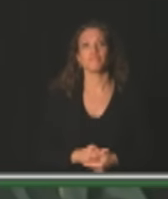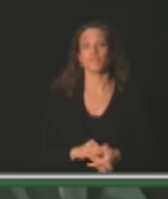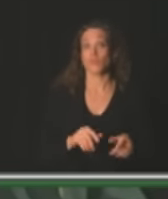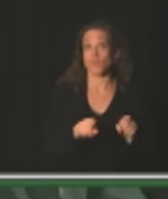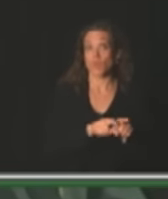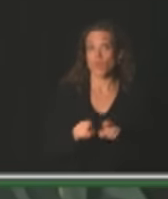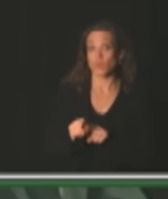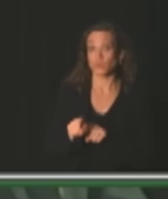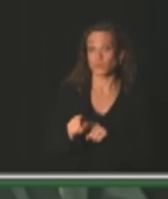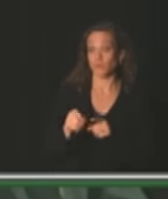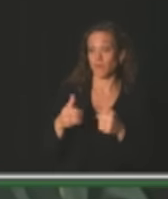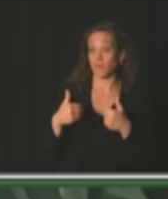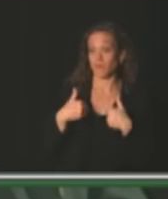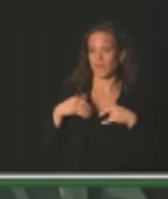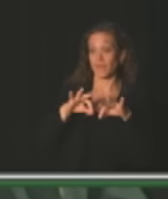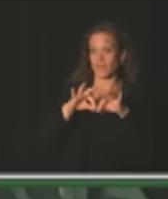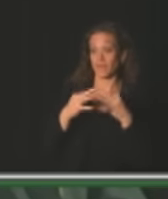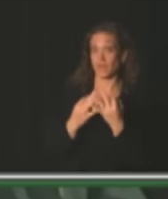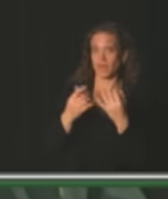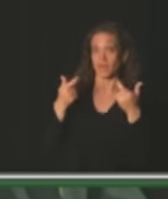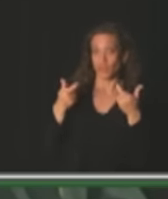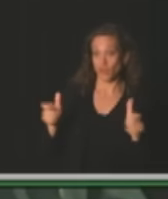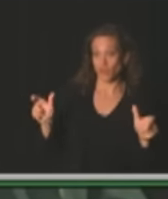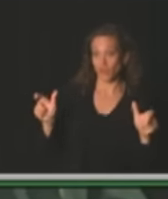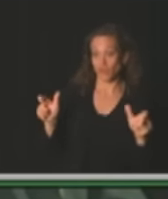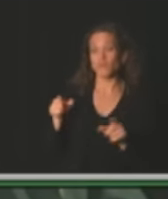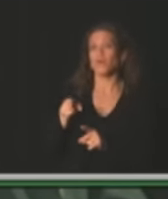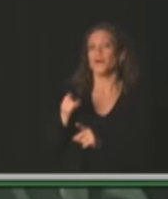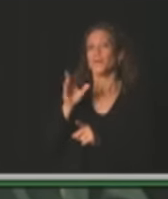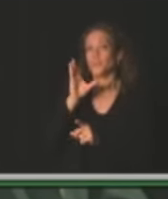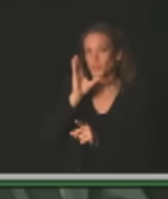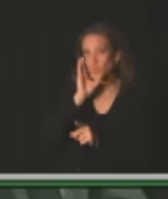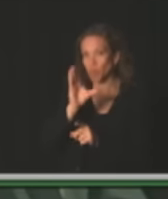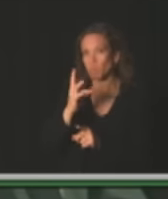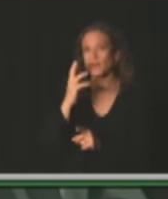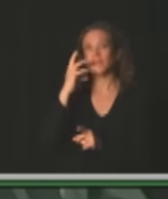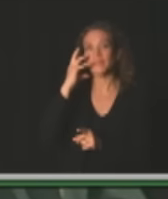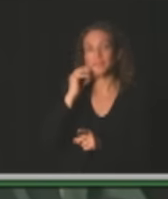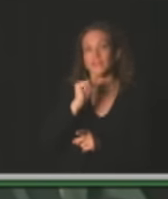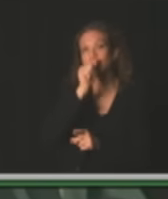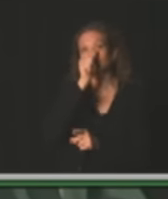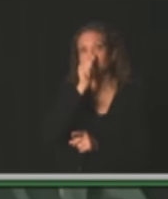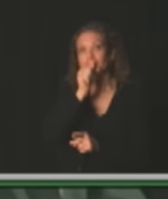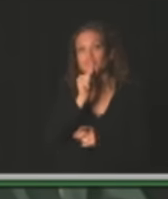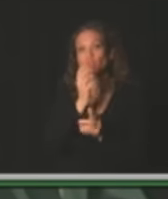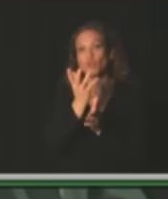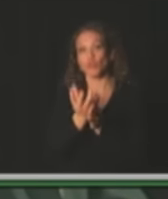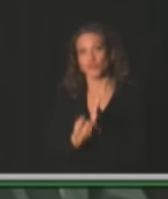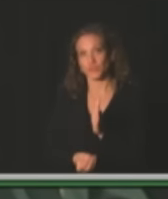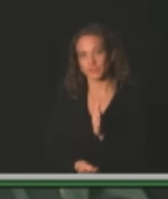this large, you also sometimes have losses.